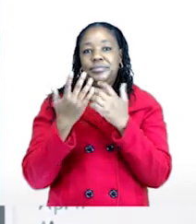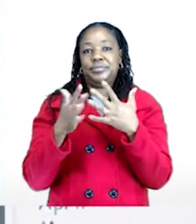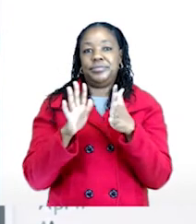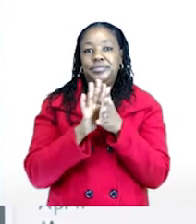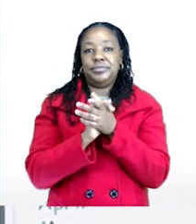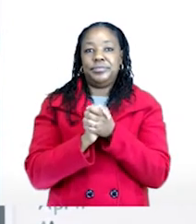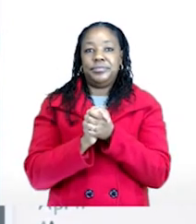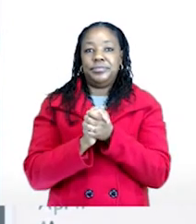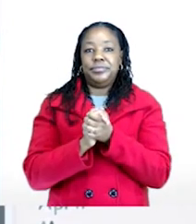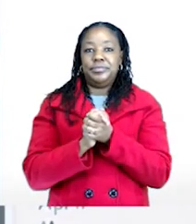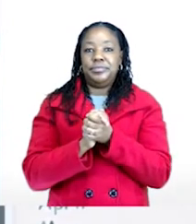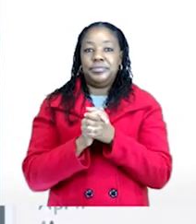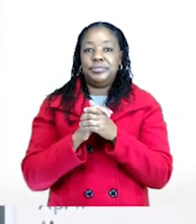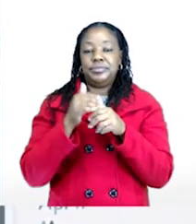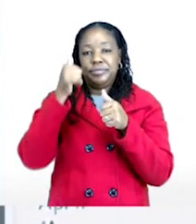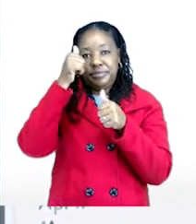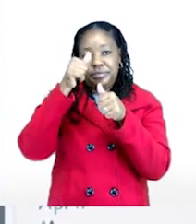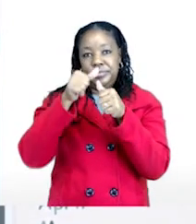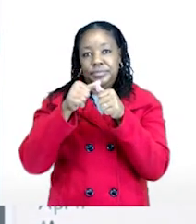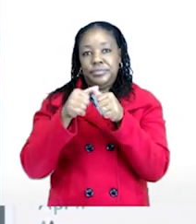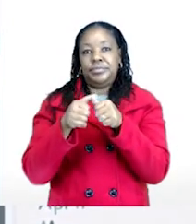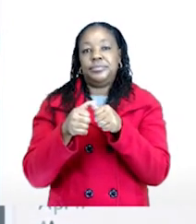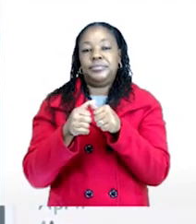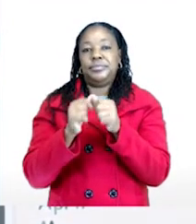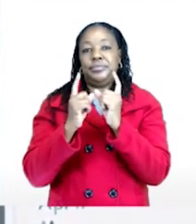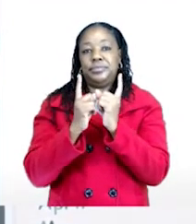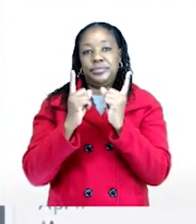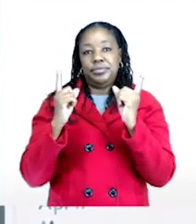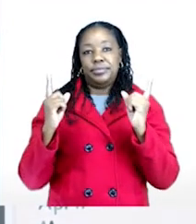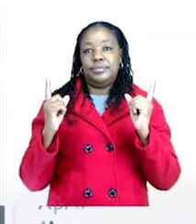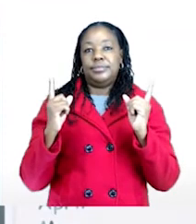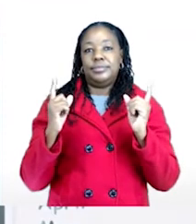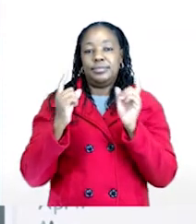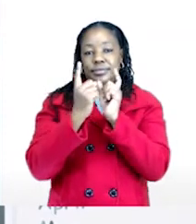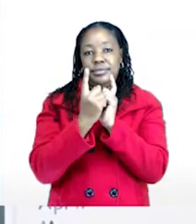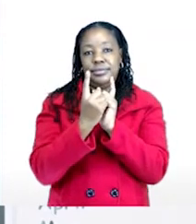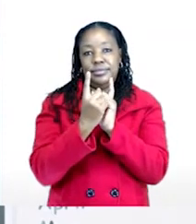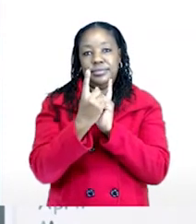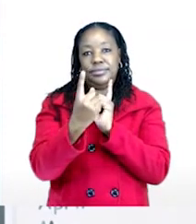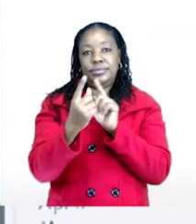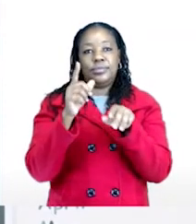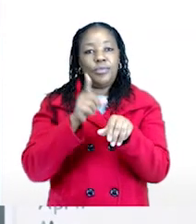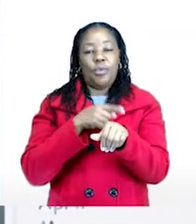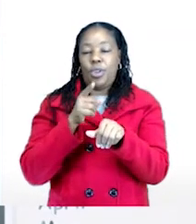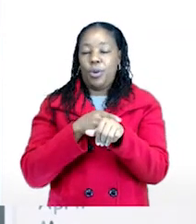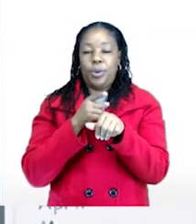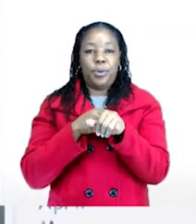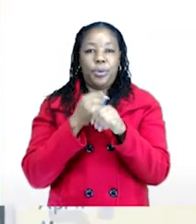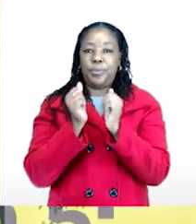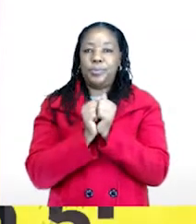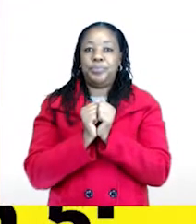sanitized. Now, boys and girls, you need to remember to maintain your social distance at all